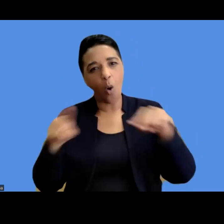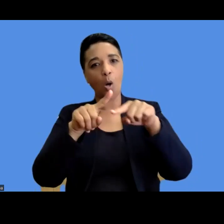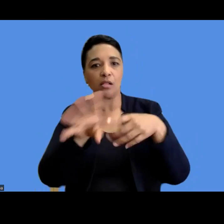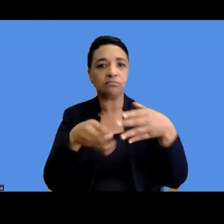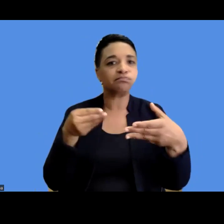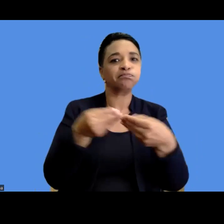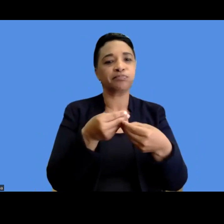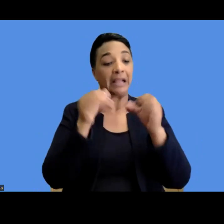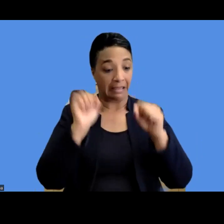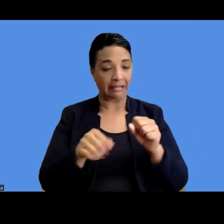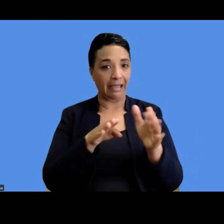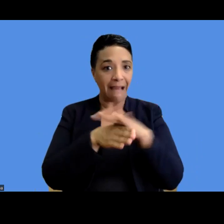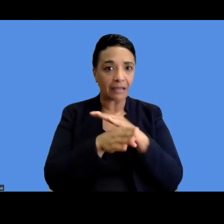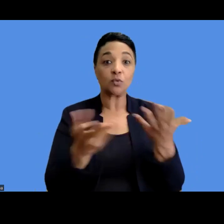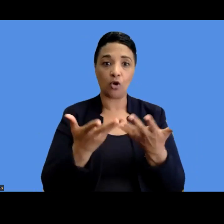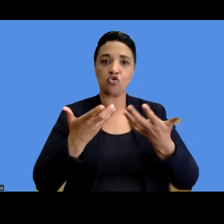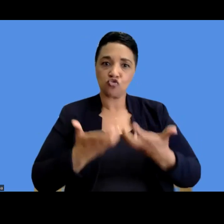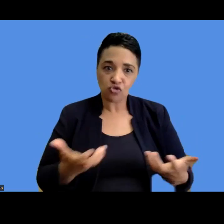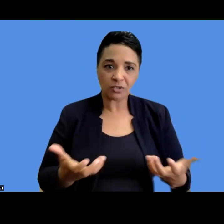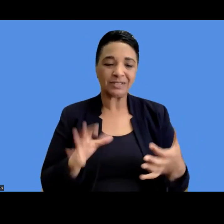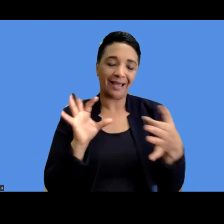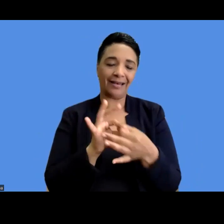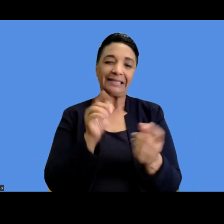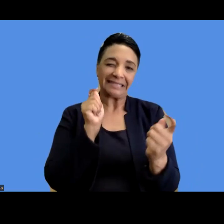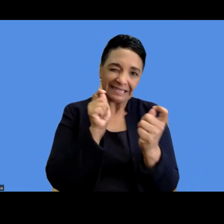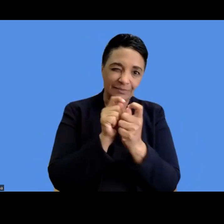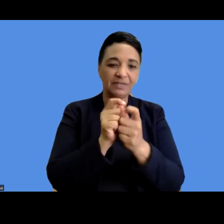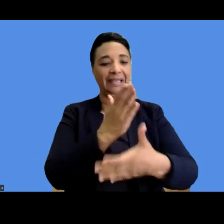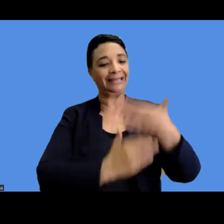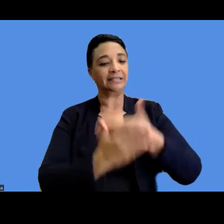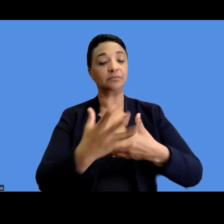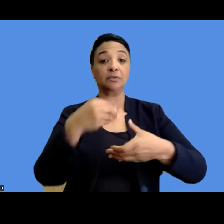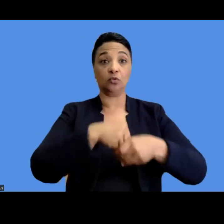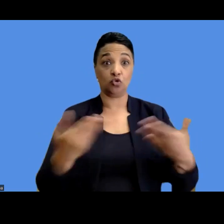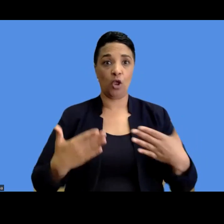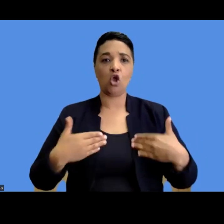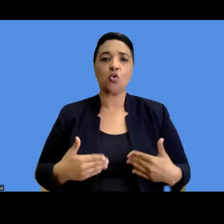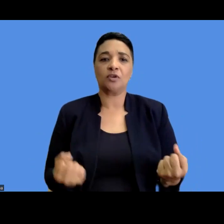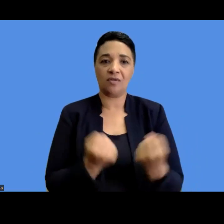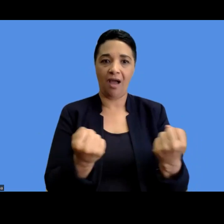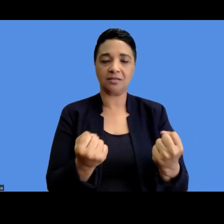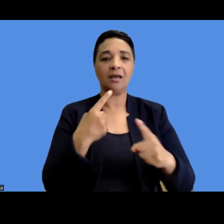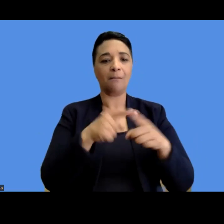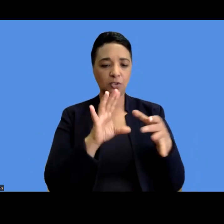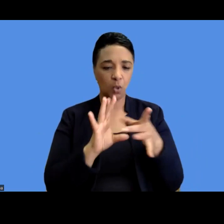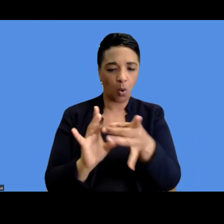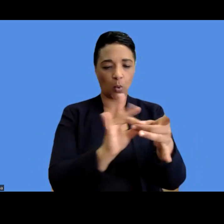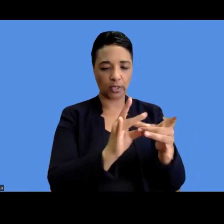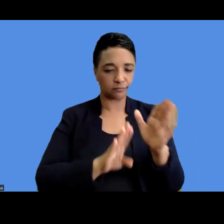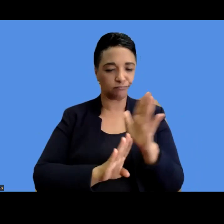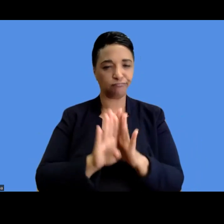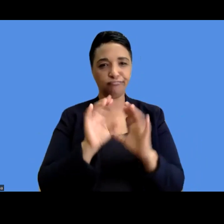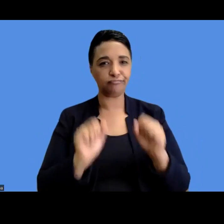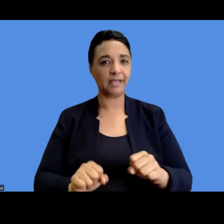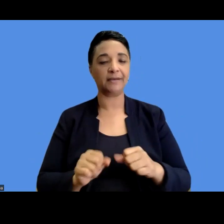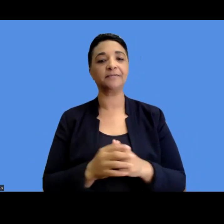able to access resources on disability inclusion in humanitarian action and to connect with each other. So I'm going